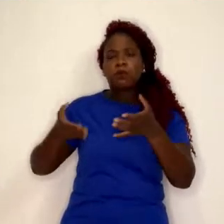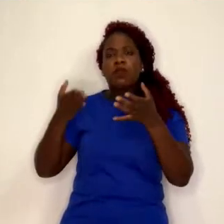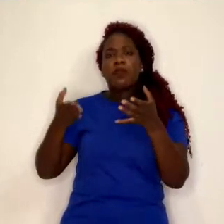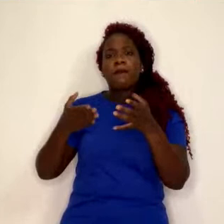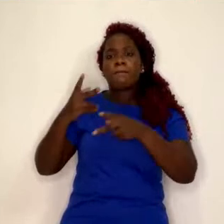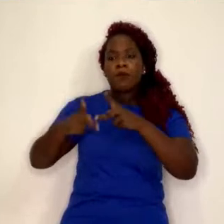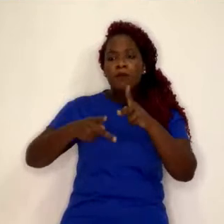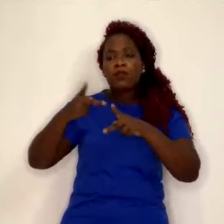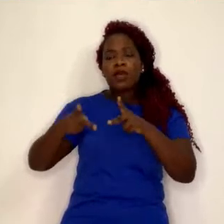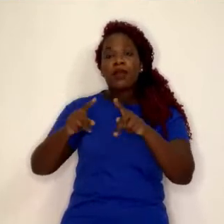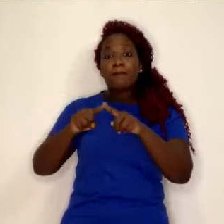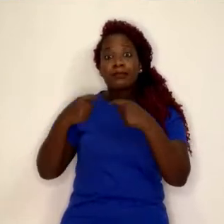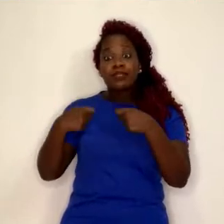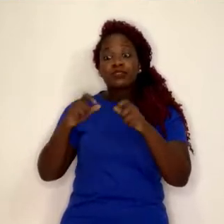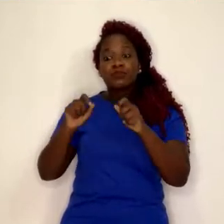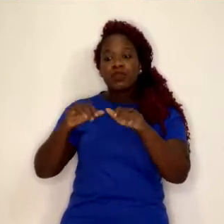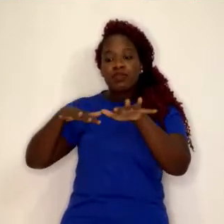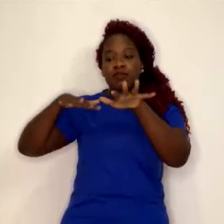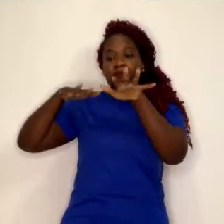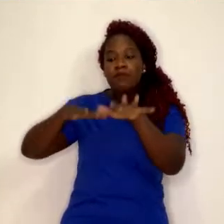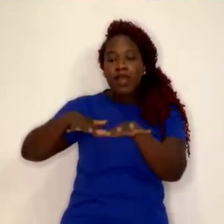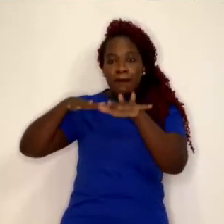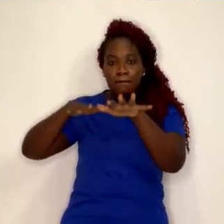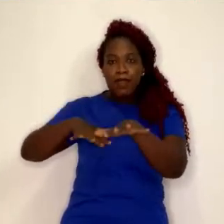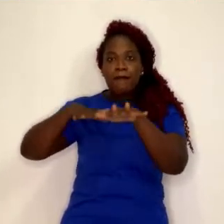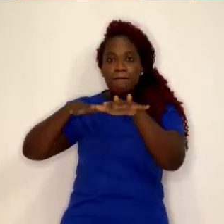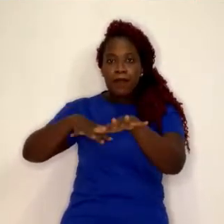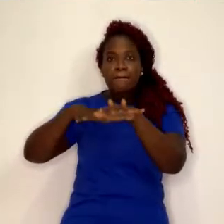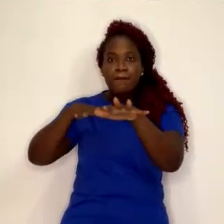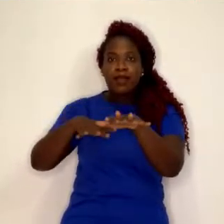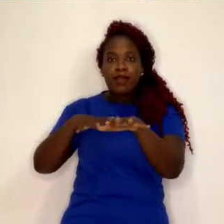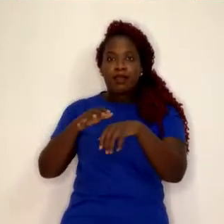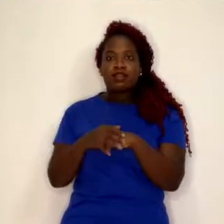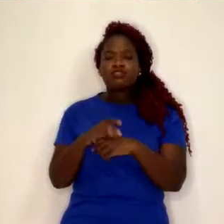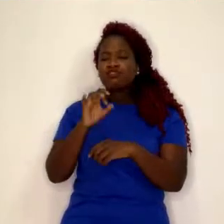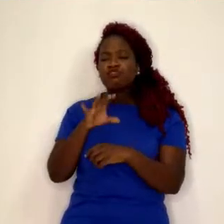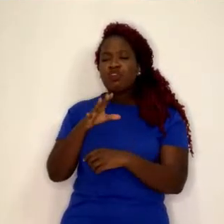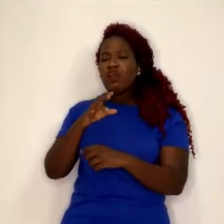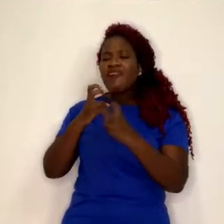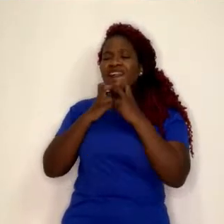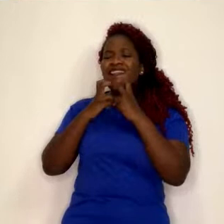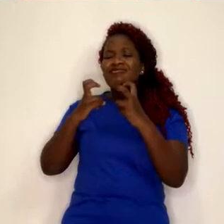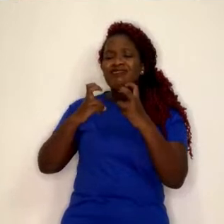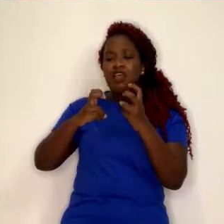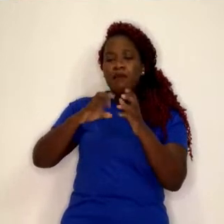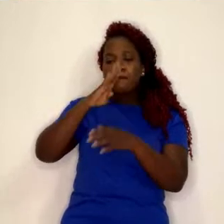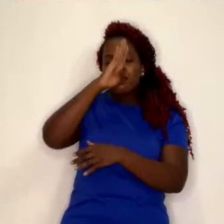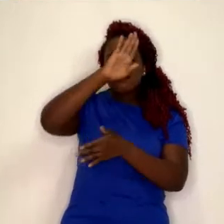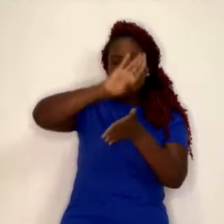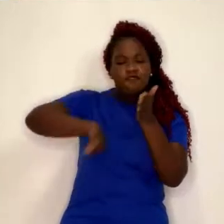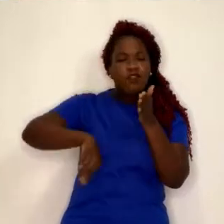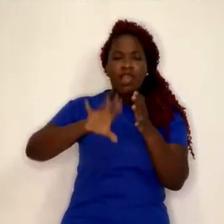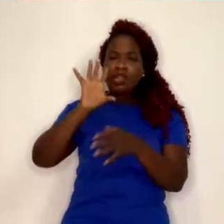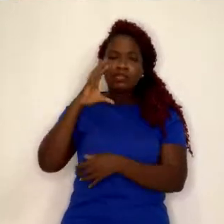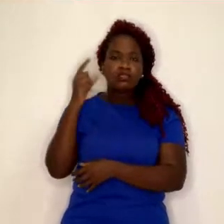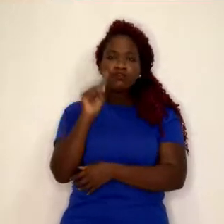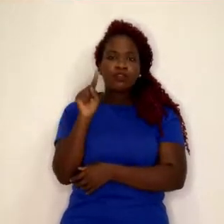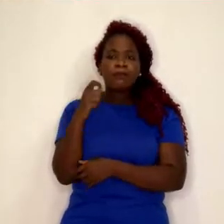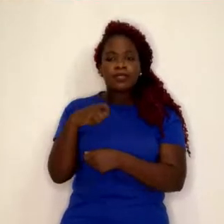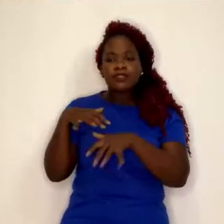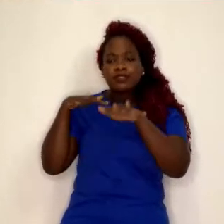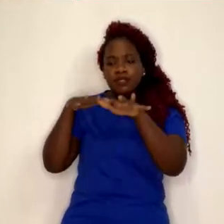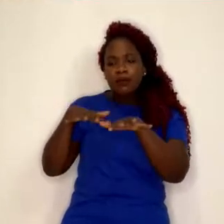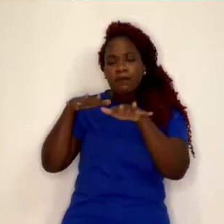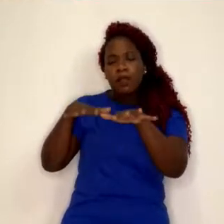been unifying the country, but we need to take the streets, because words alone are not going to